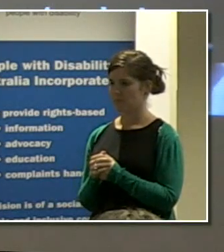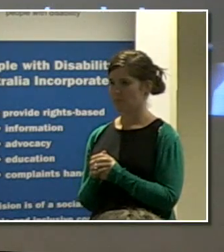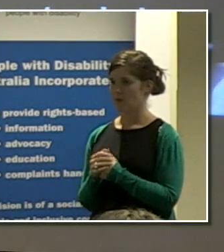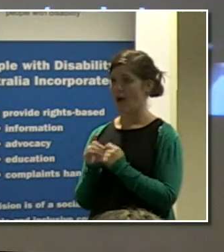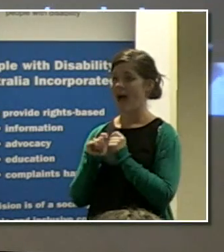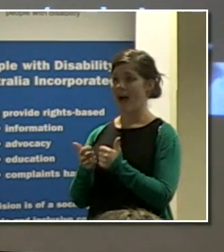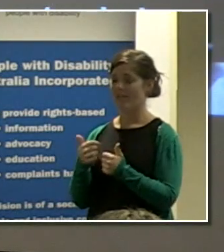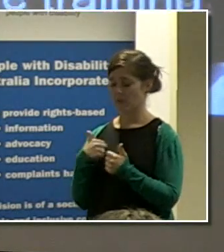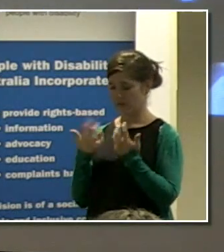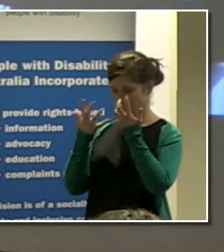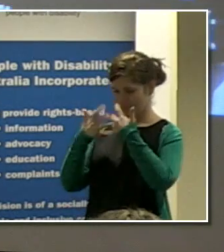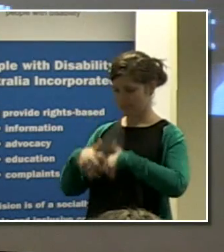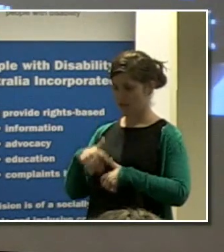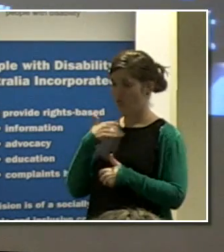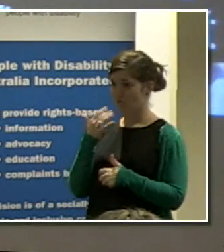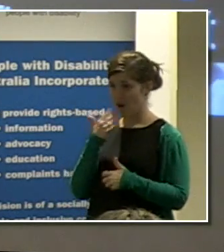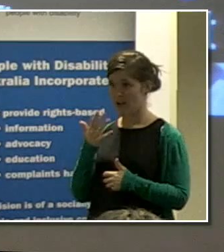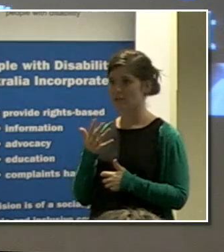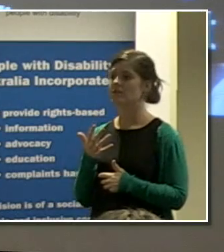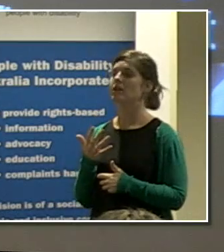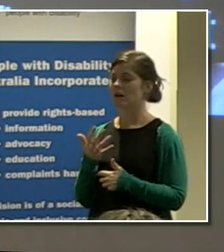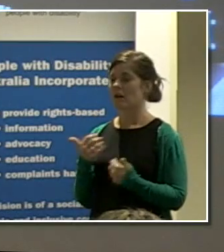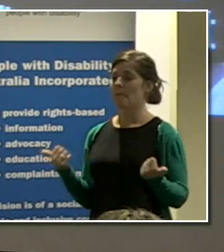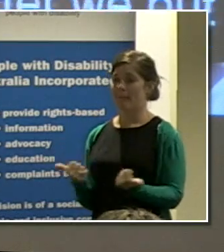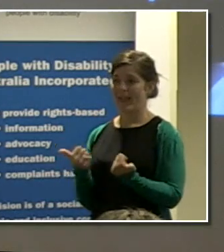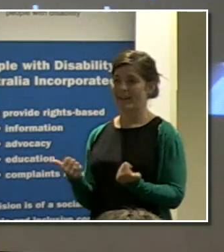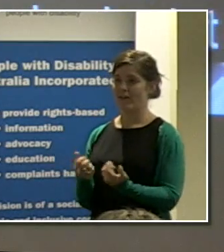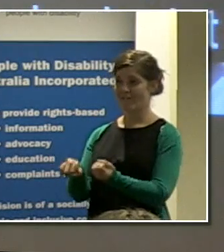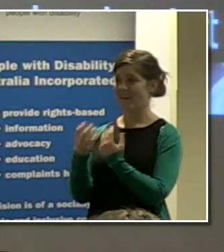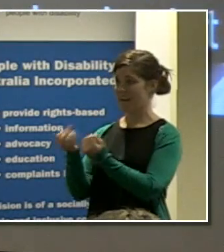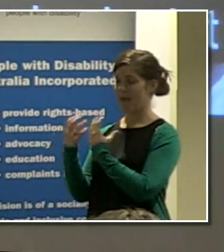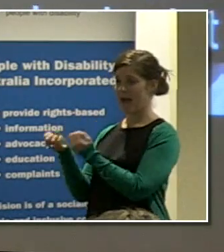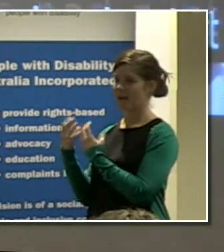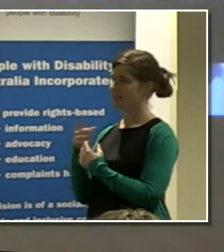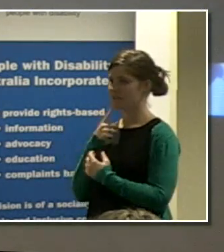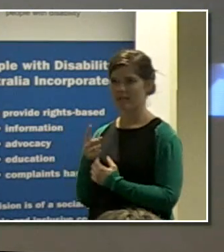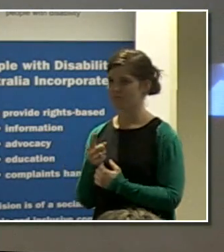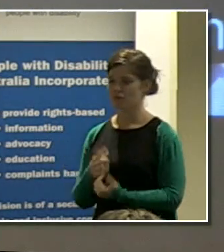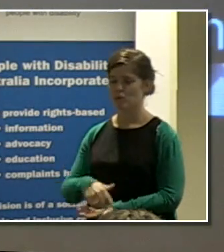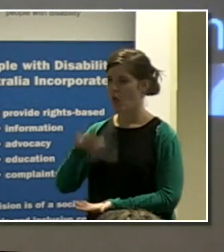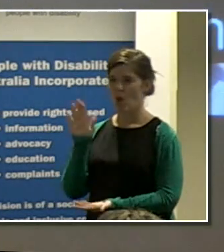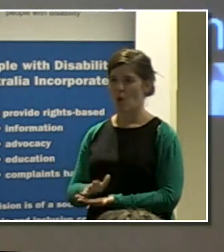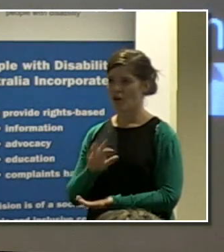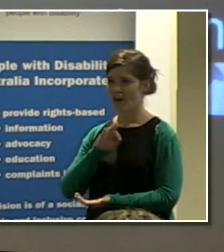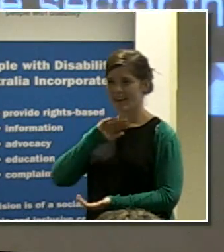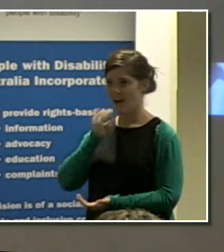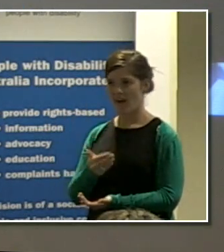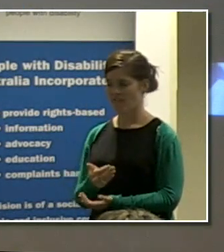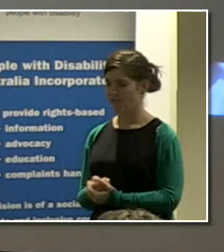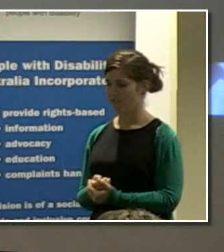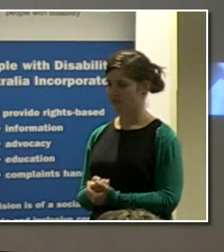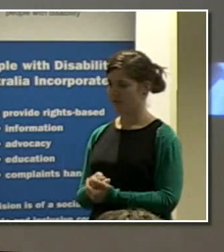After we put those prices out, we had a lot of feedback from the sector that the prices were too low for them